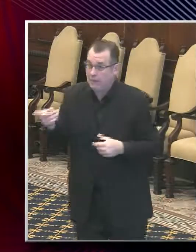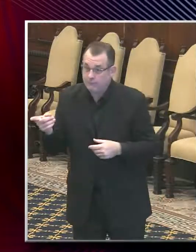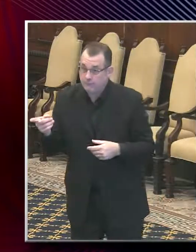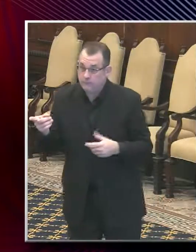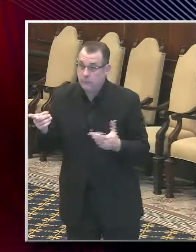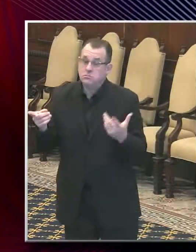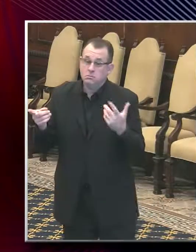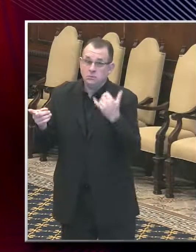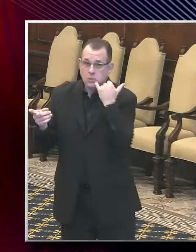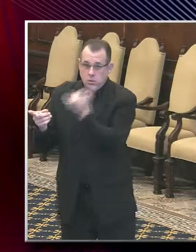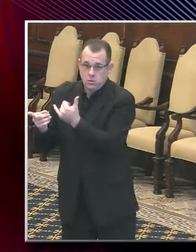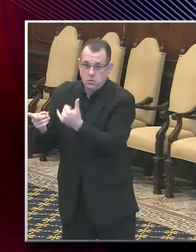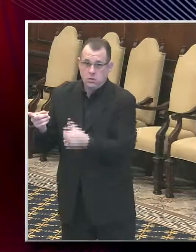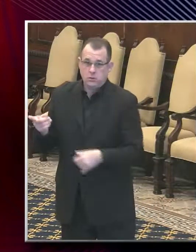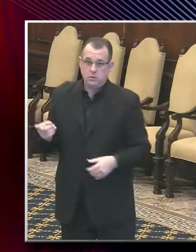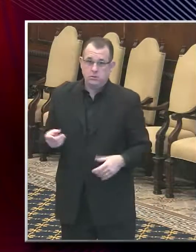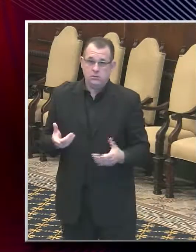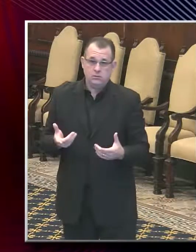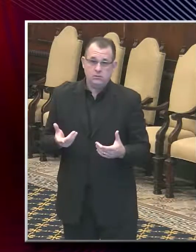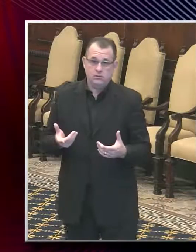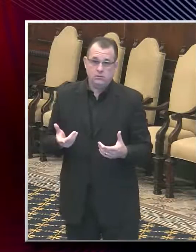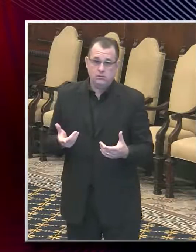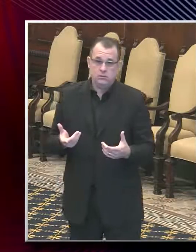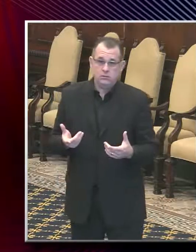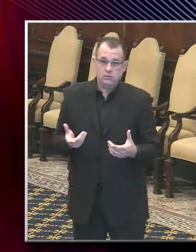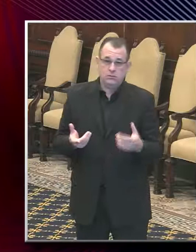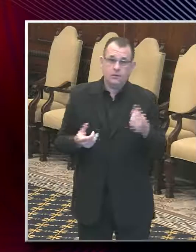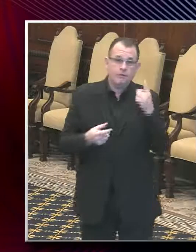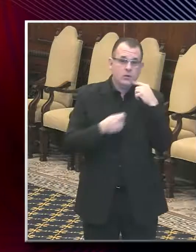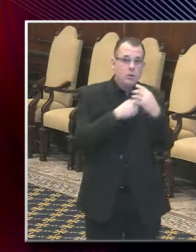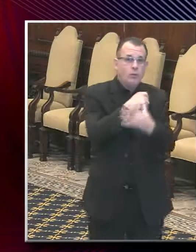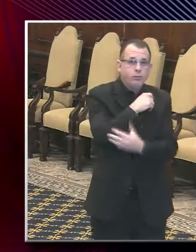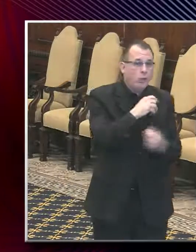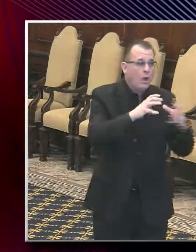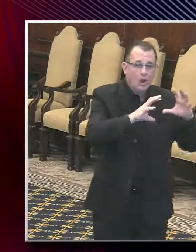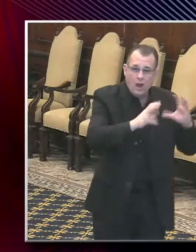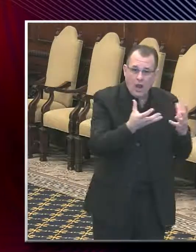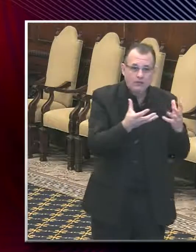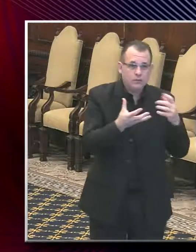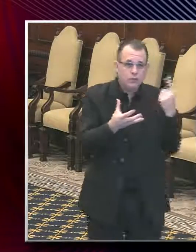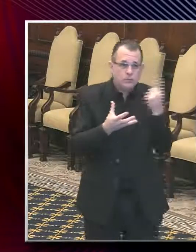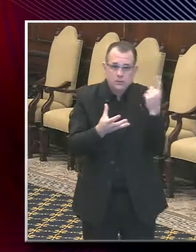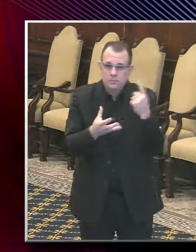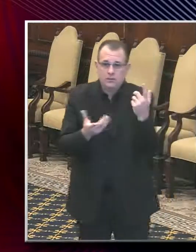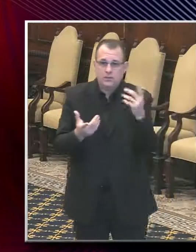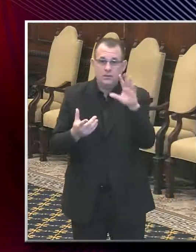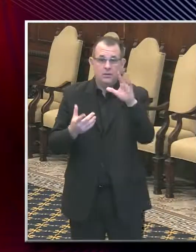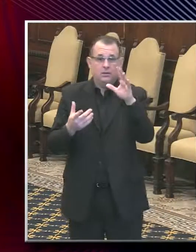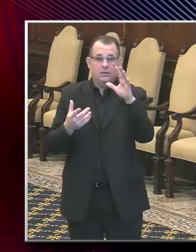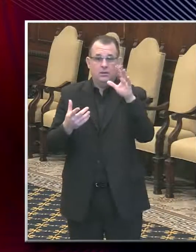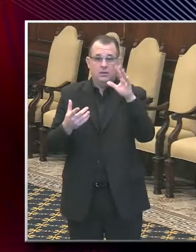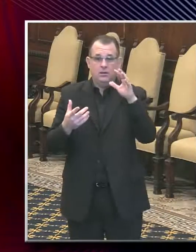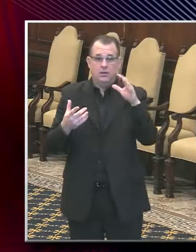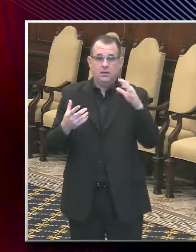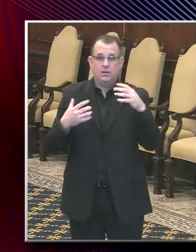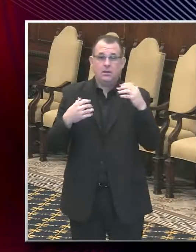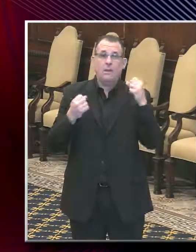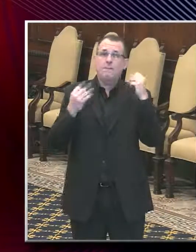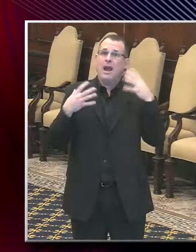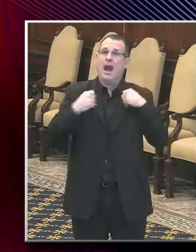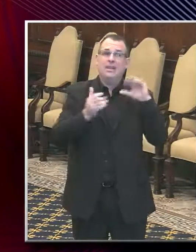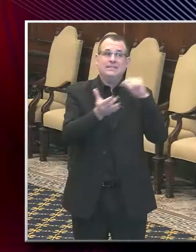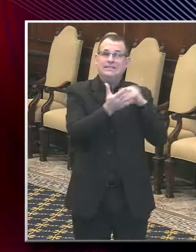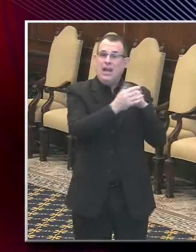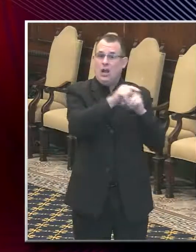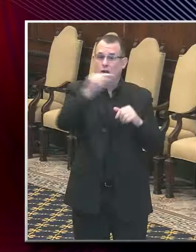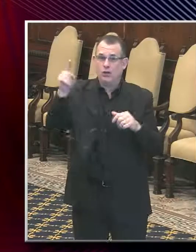disadvantaged populations. So I've been working with the federally qualified health centers, community health centers in the city to make testing available. Now, the